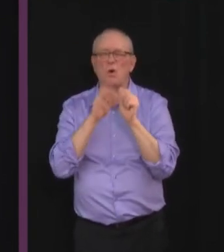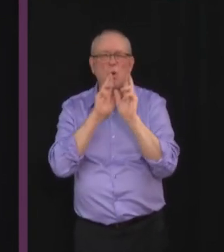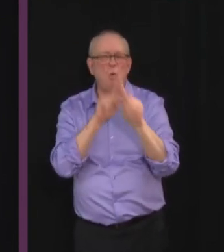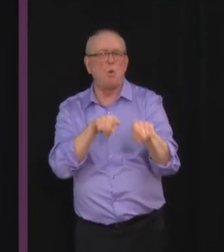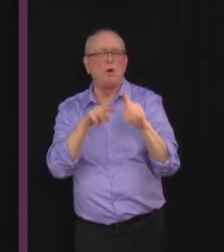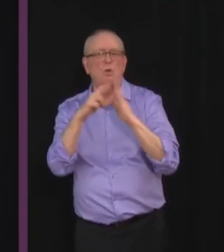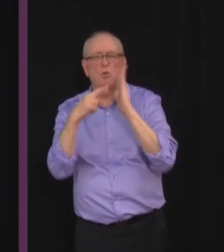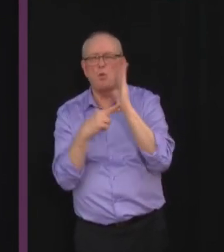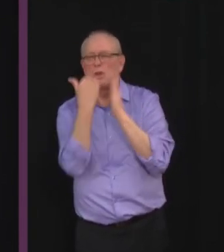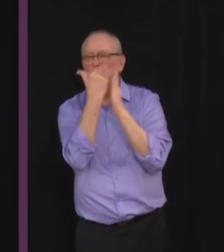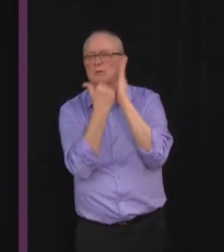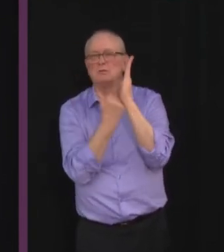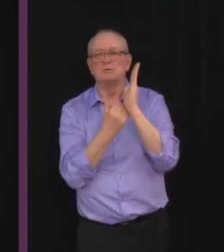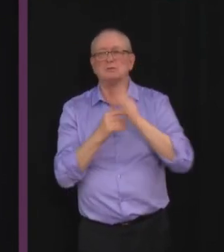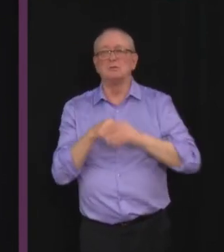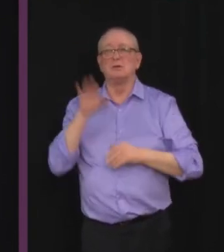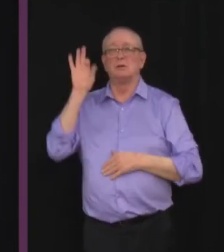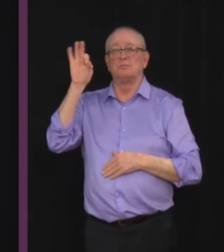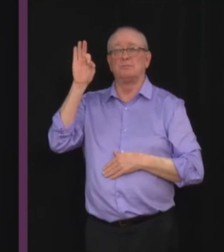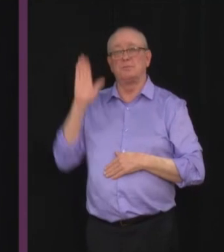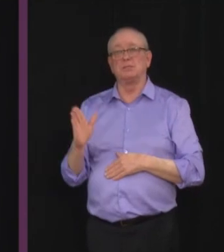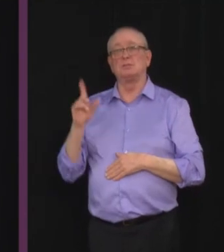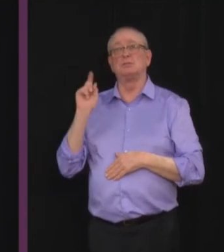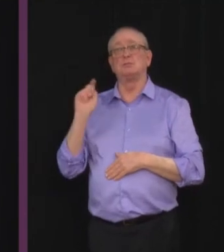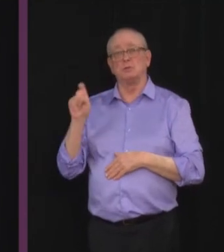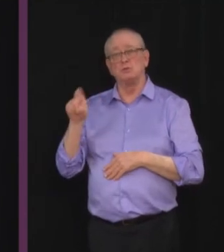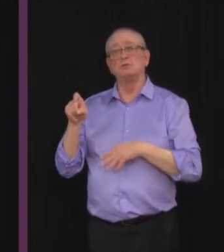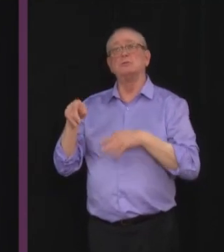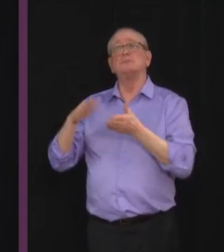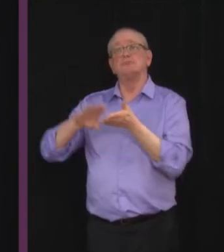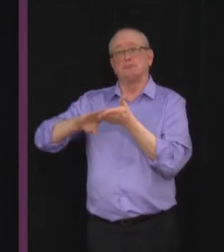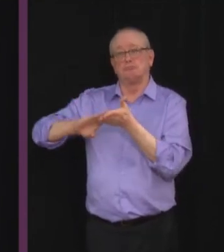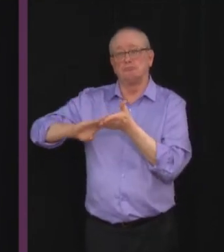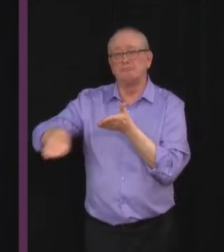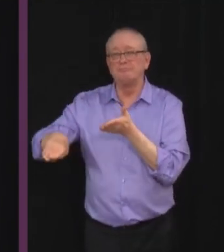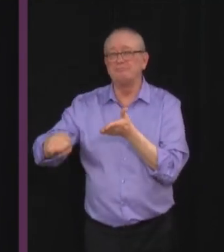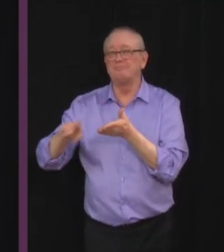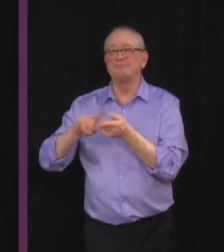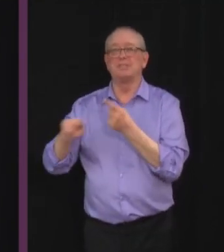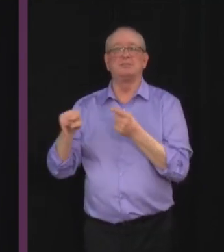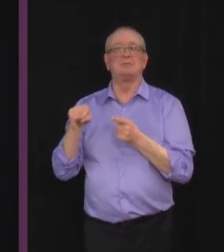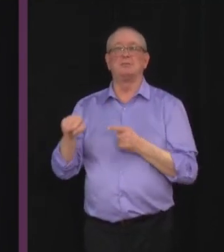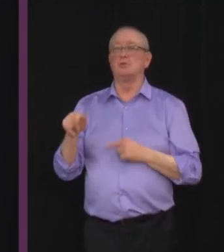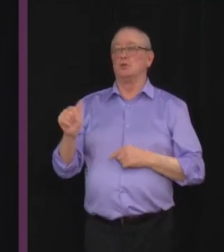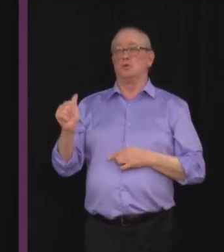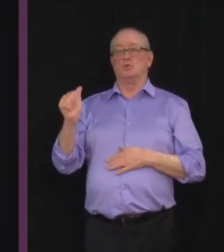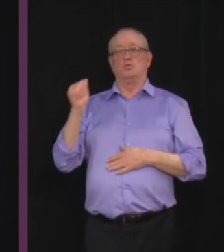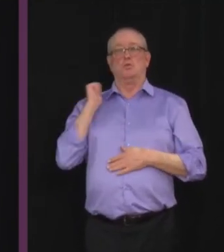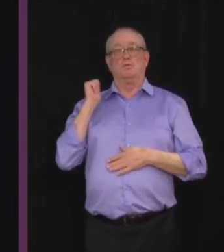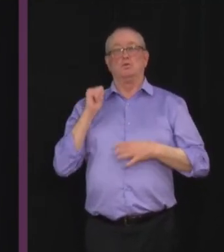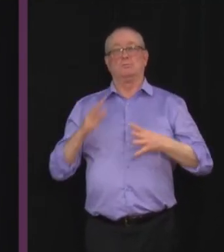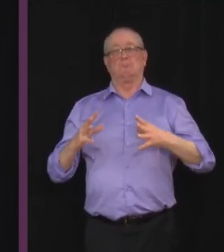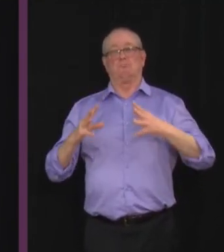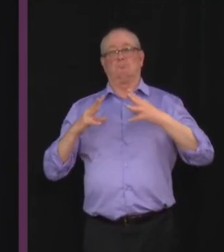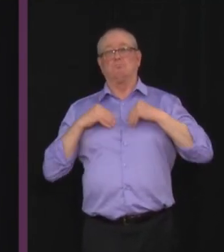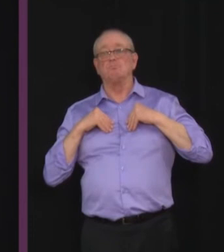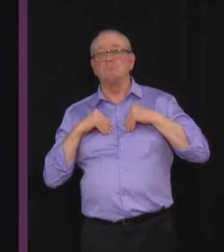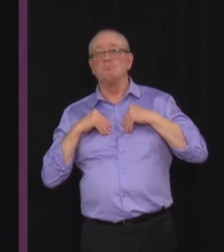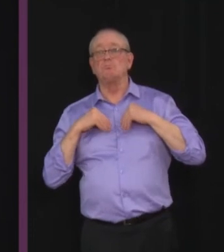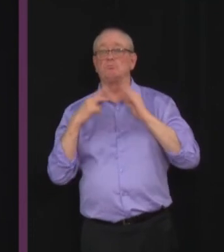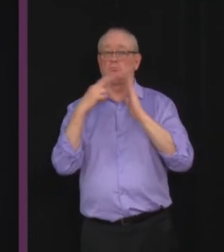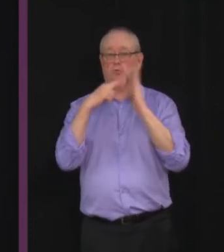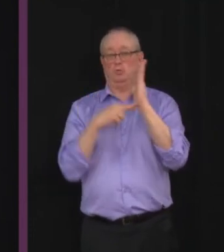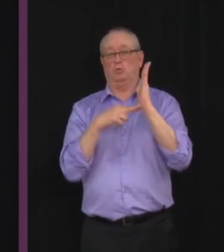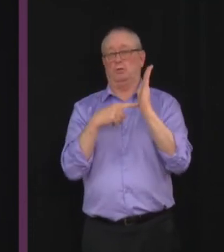to be released, but I am told he did not confirm that he would comply with conditions of his release set by the court. The